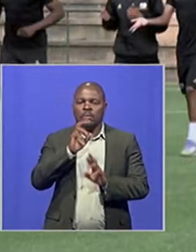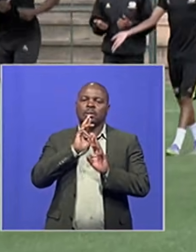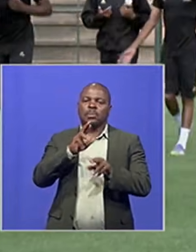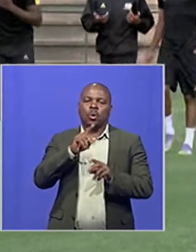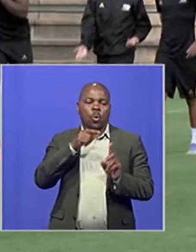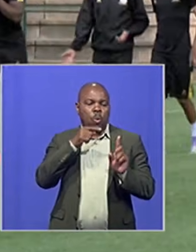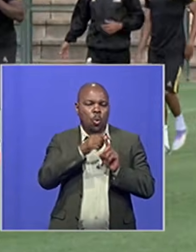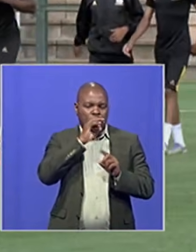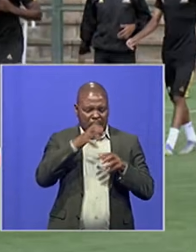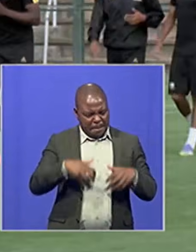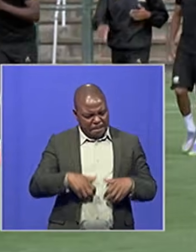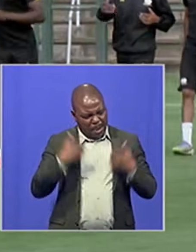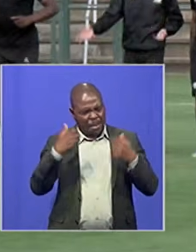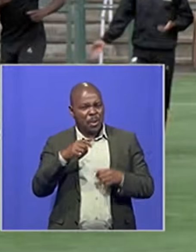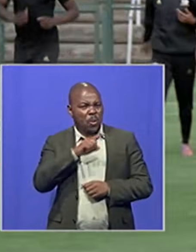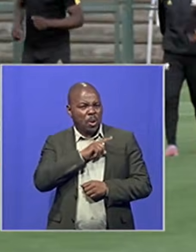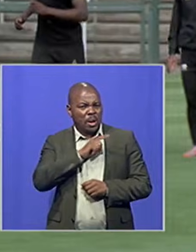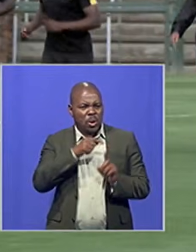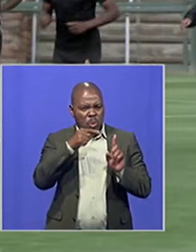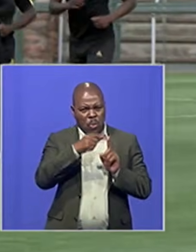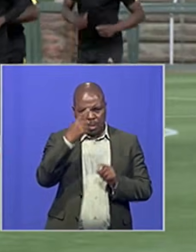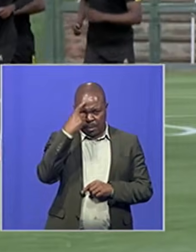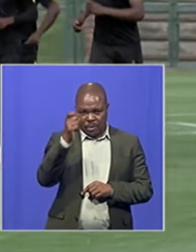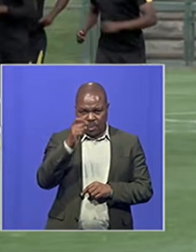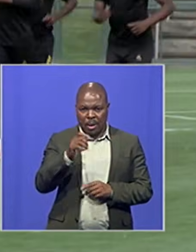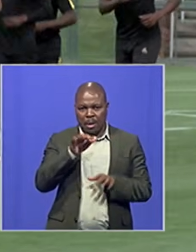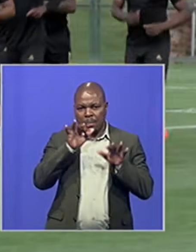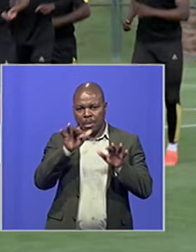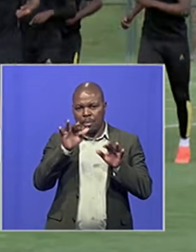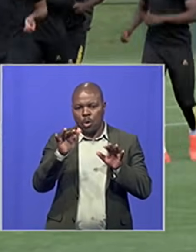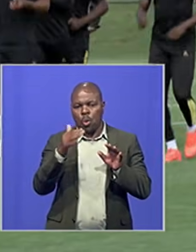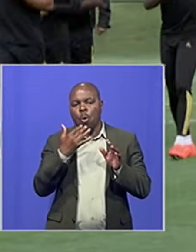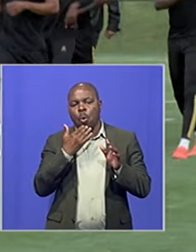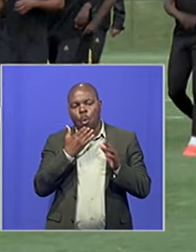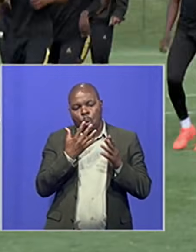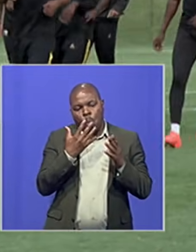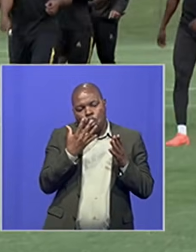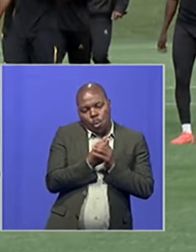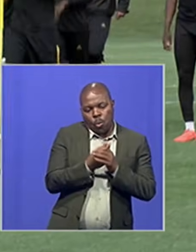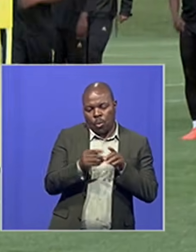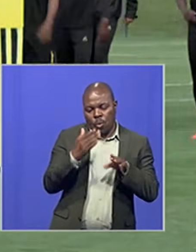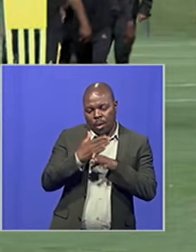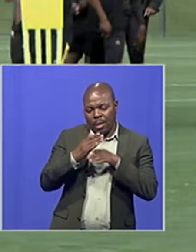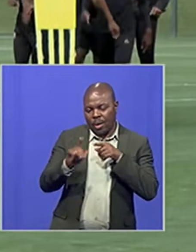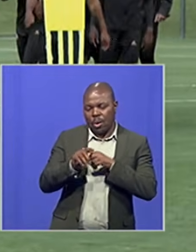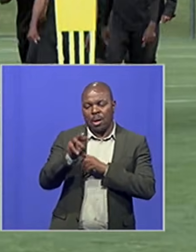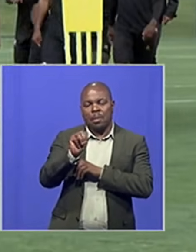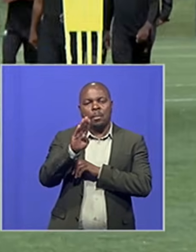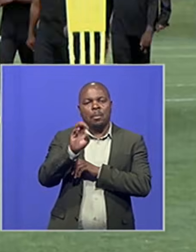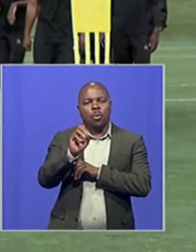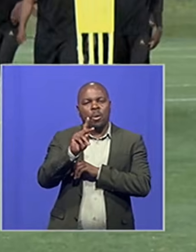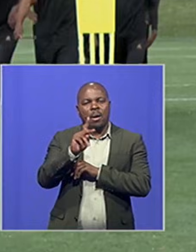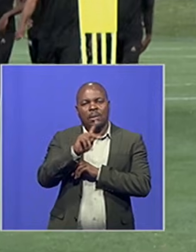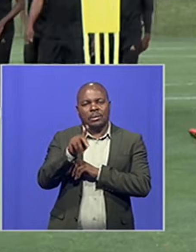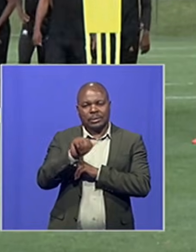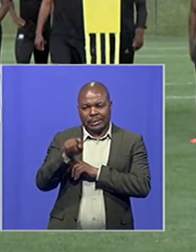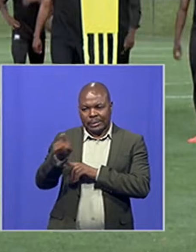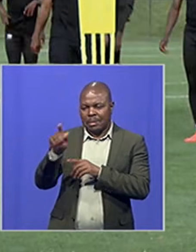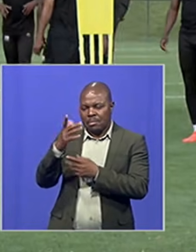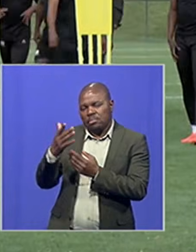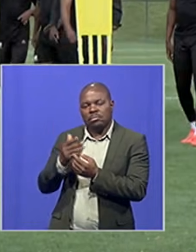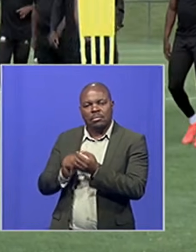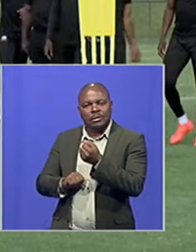rona galefile ka dumela gore ba ba gaufi thata le Mbogasi ga ba mo kgatlhegele mme o na sa ikaelela gore ditshwaelo tsa